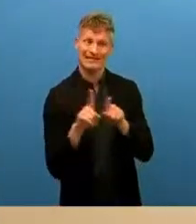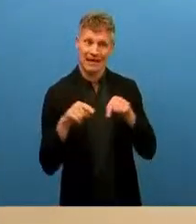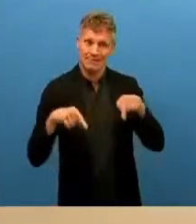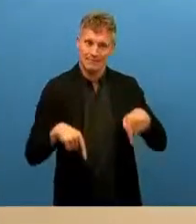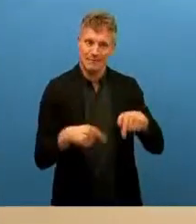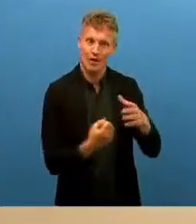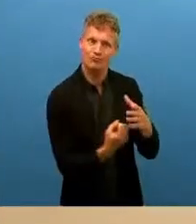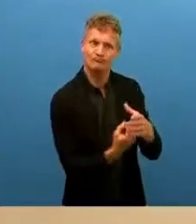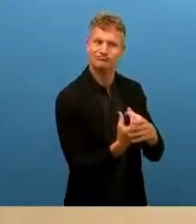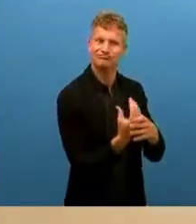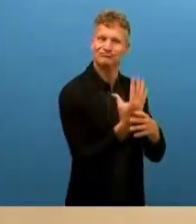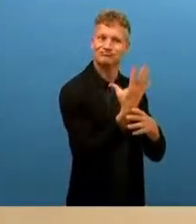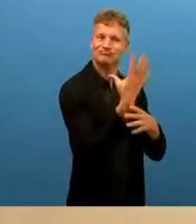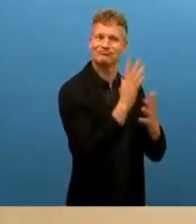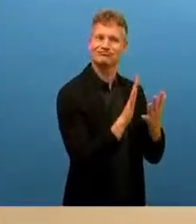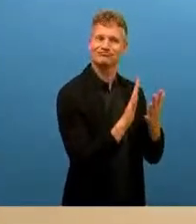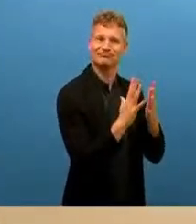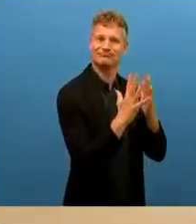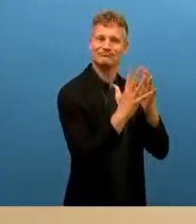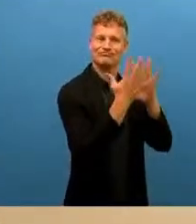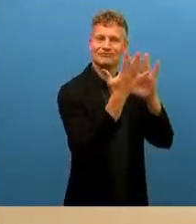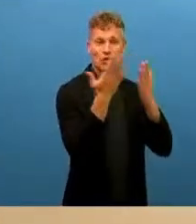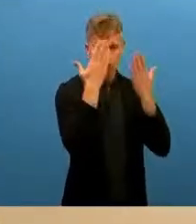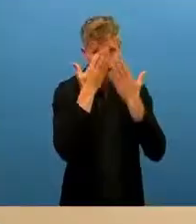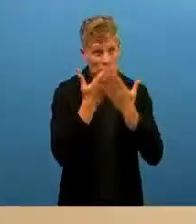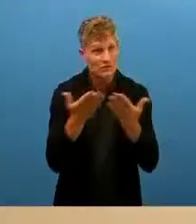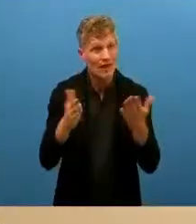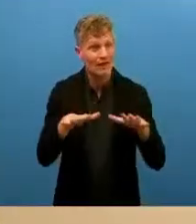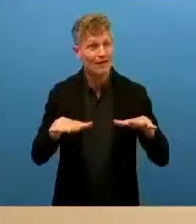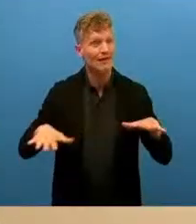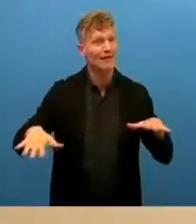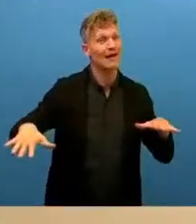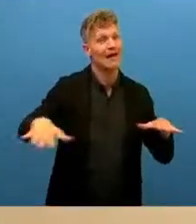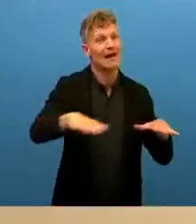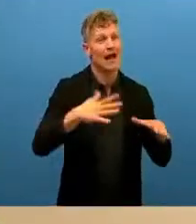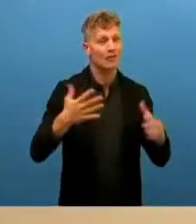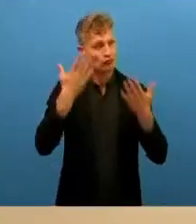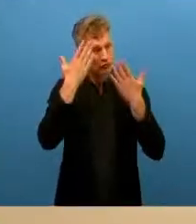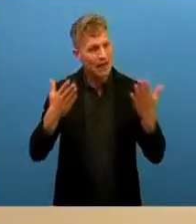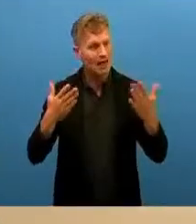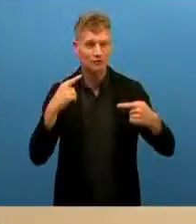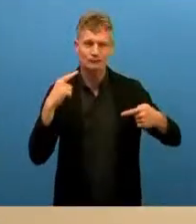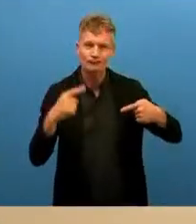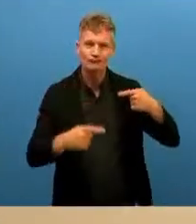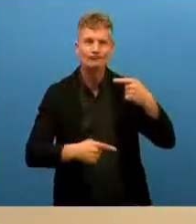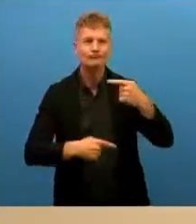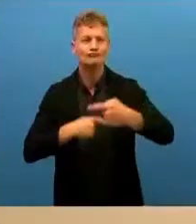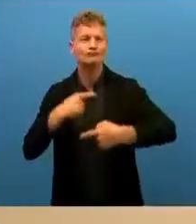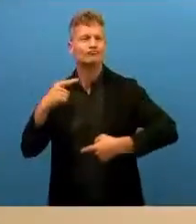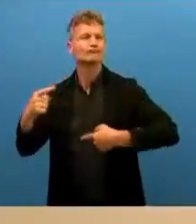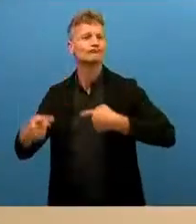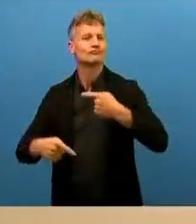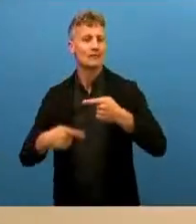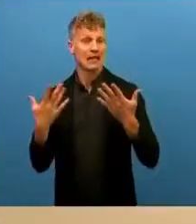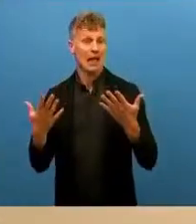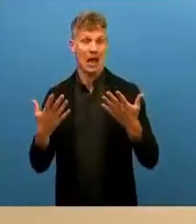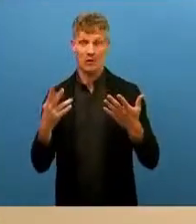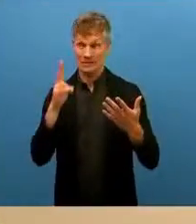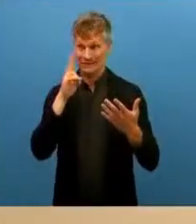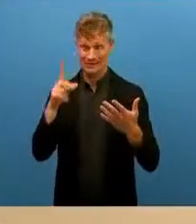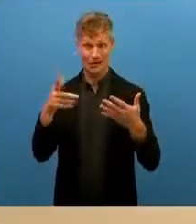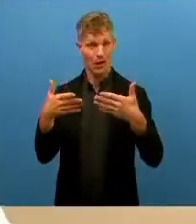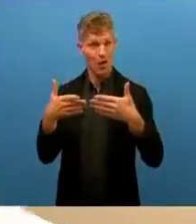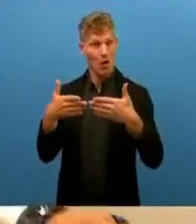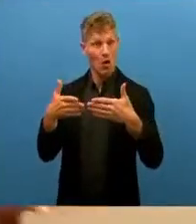our words, living in harmony with cycles of life, and we are using this space that is opening, because when people speak